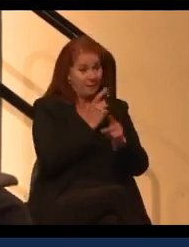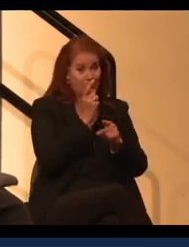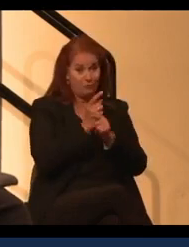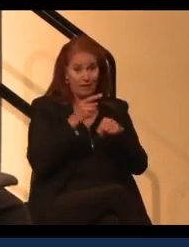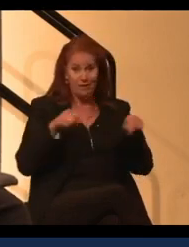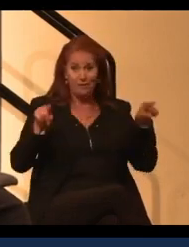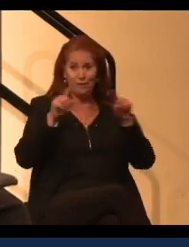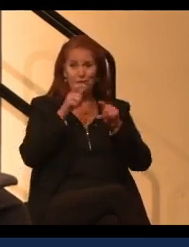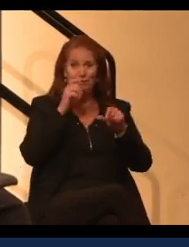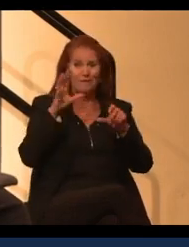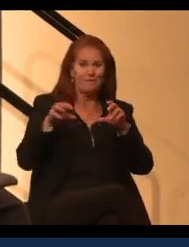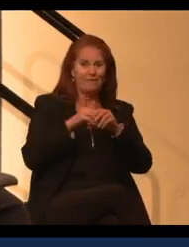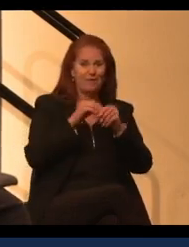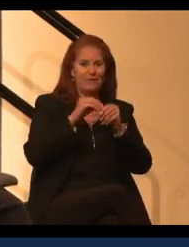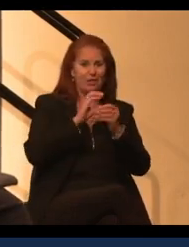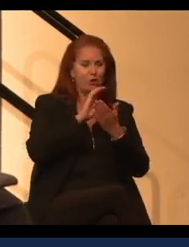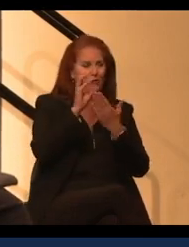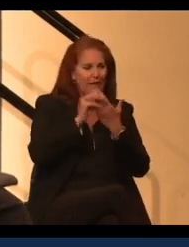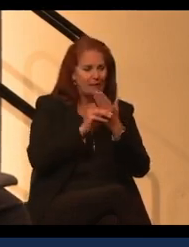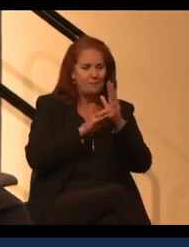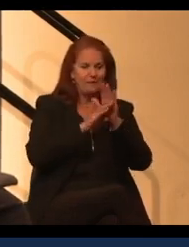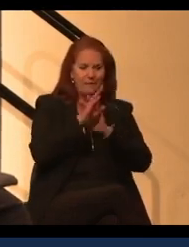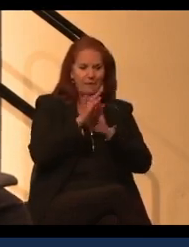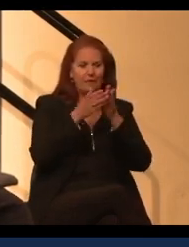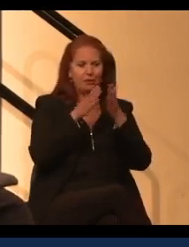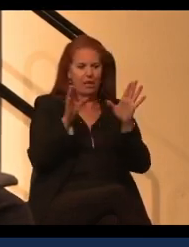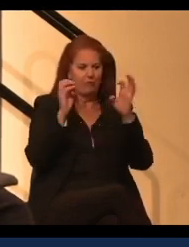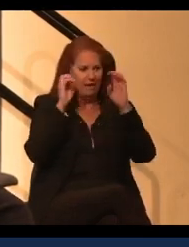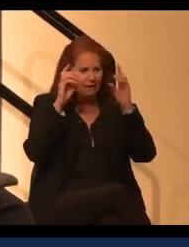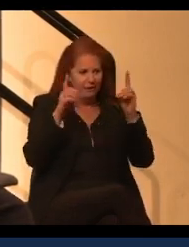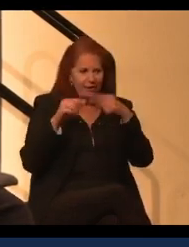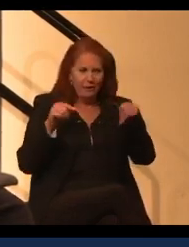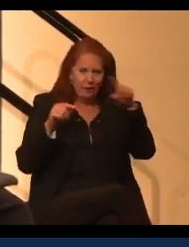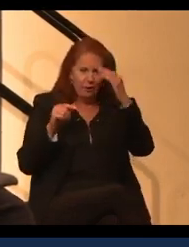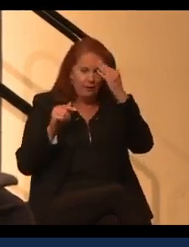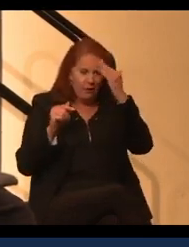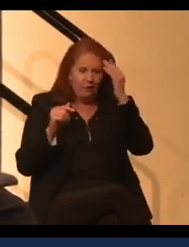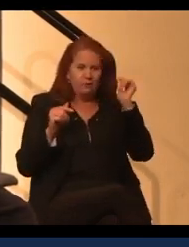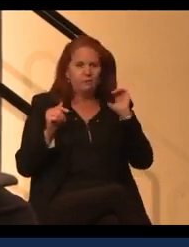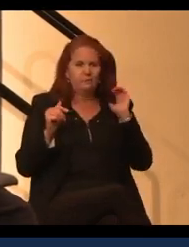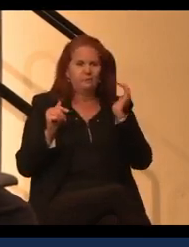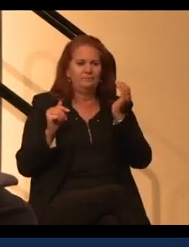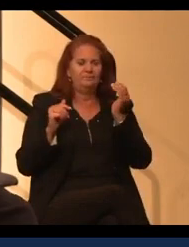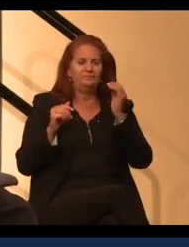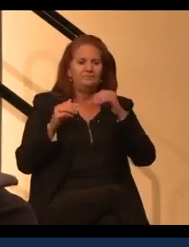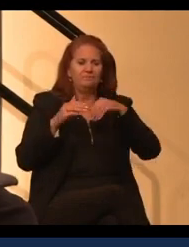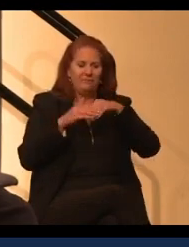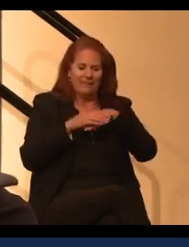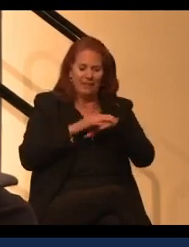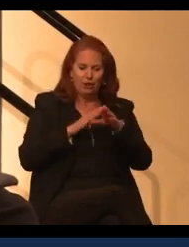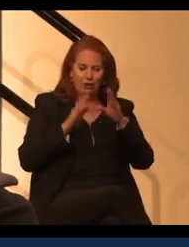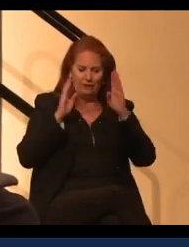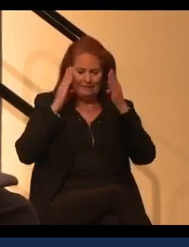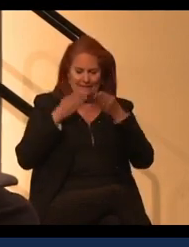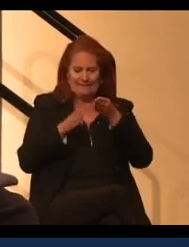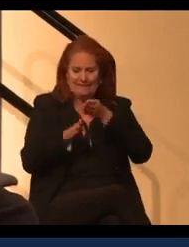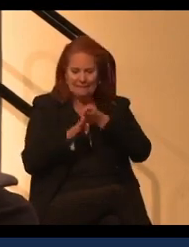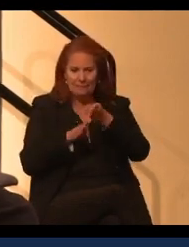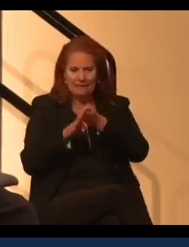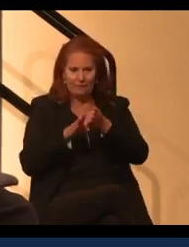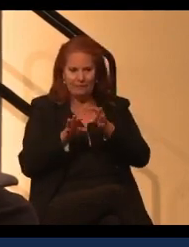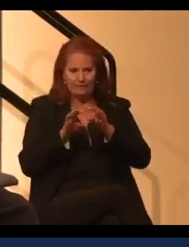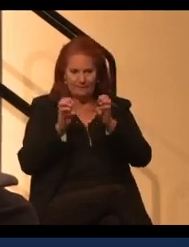you who are involved in the curriculum and general education, you know that an interdisciplinary education is so